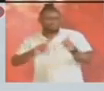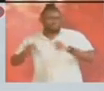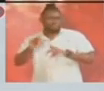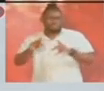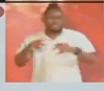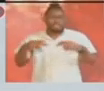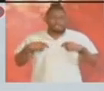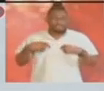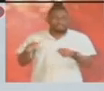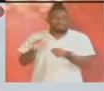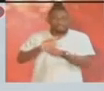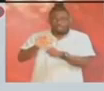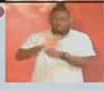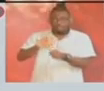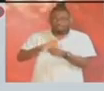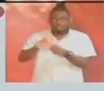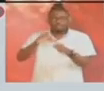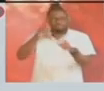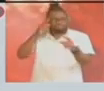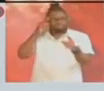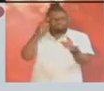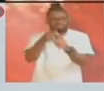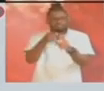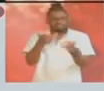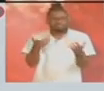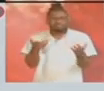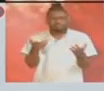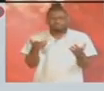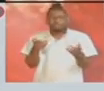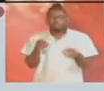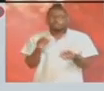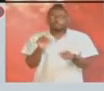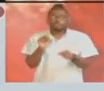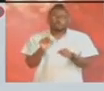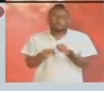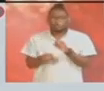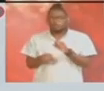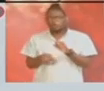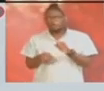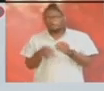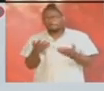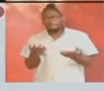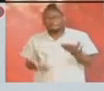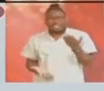are aiming for. At our current rate, we are in a good position to achieve that target.